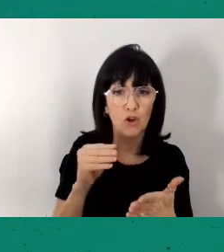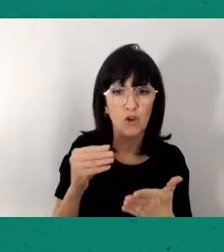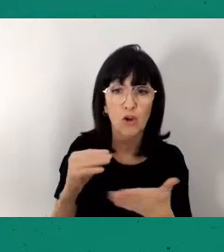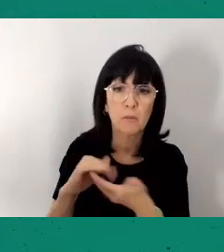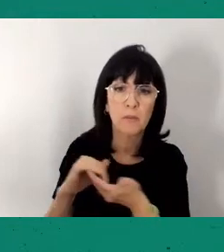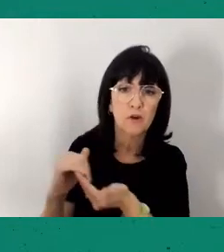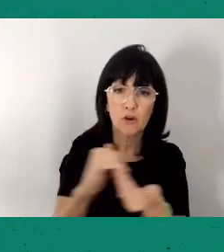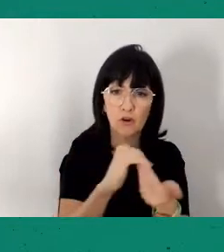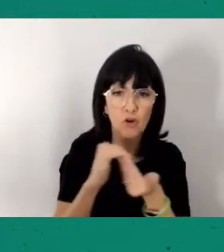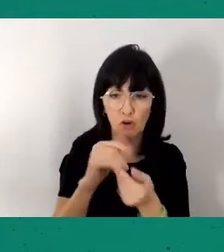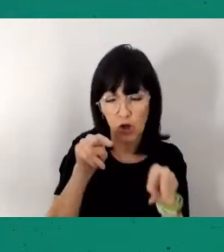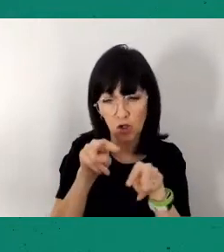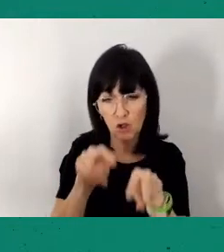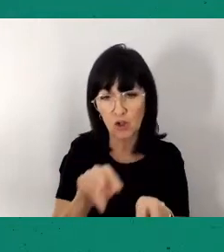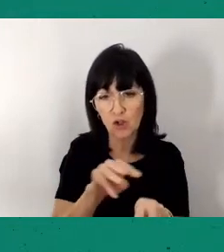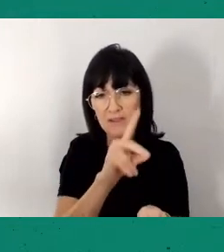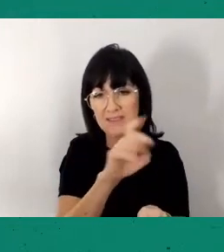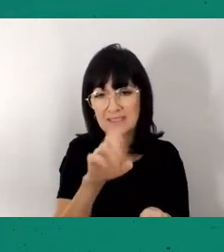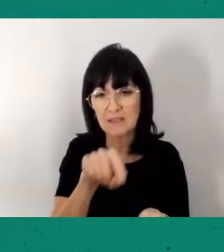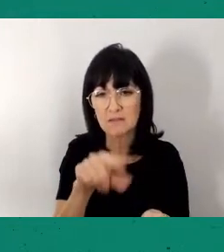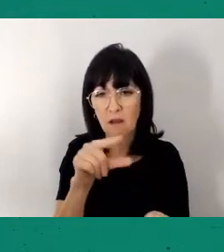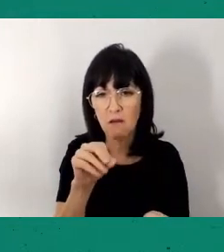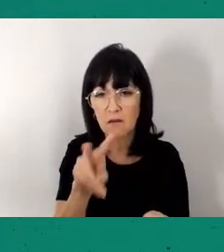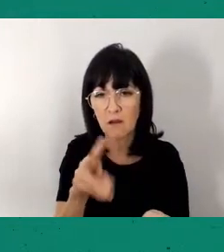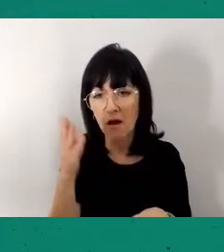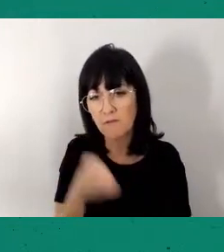on our website at